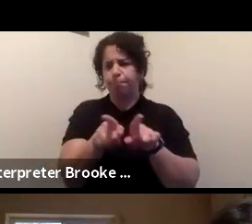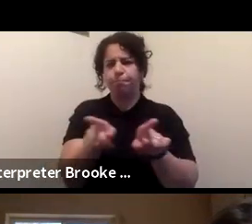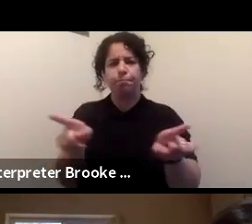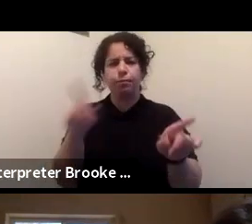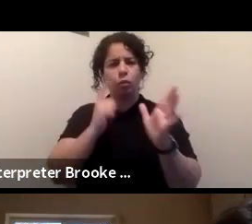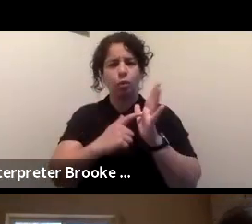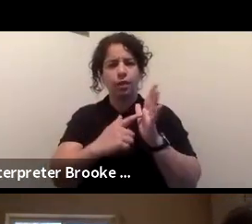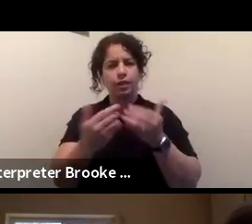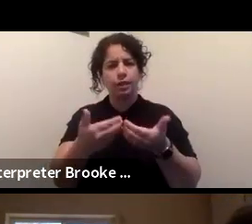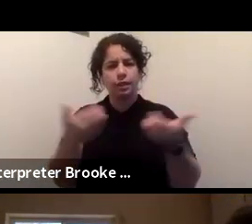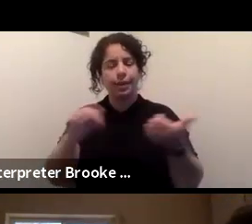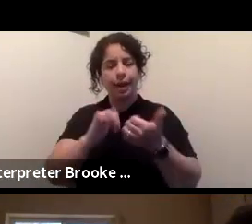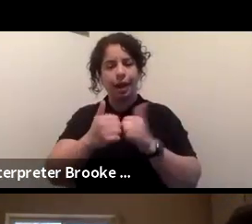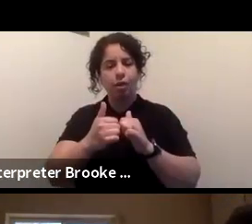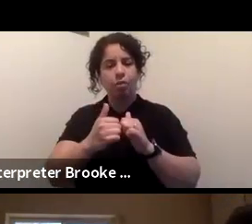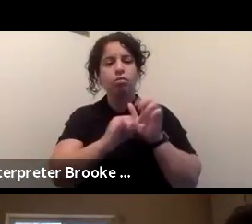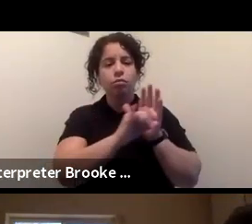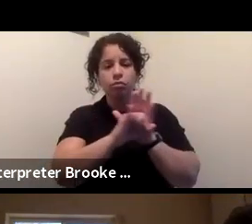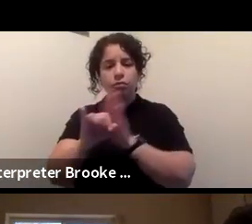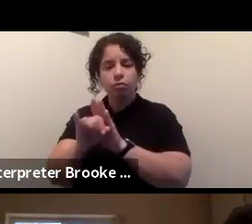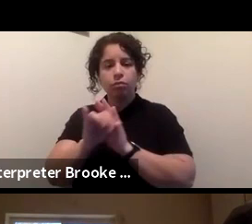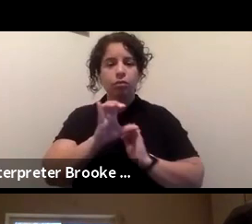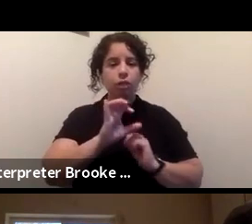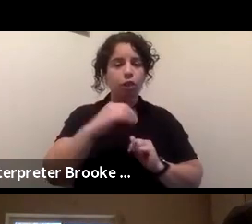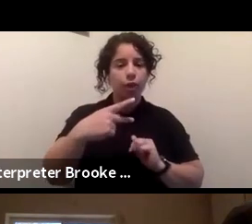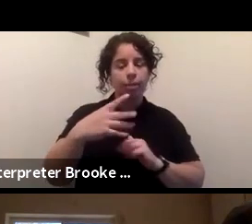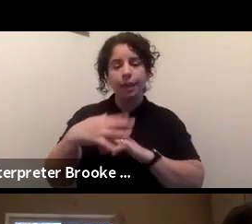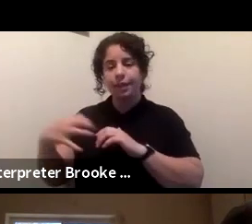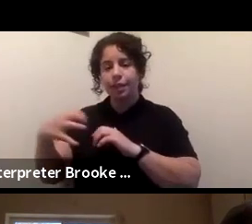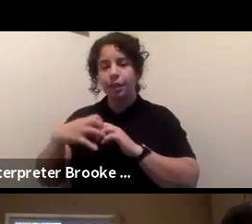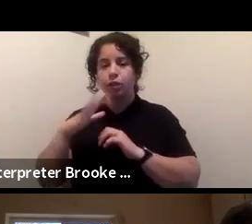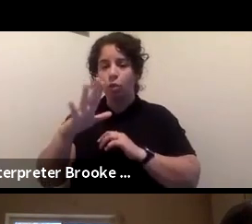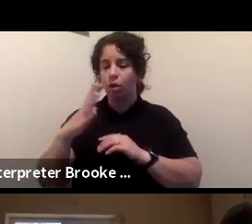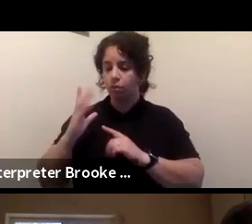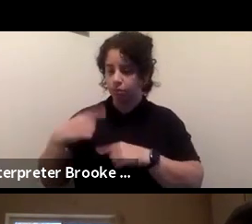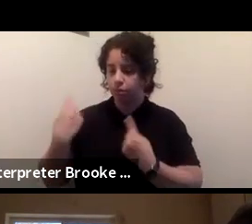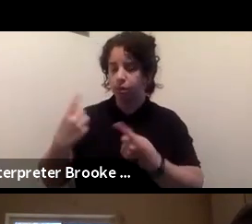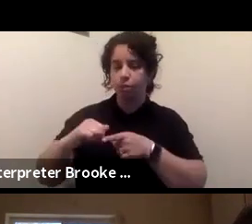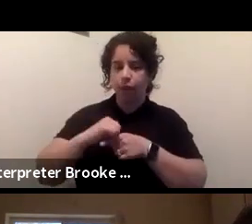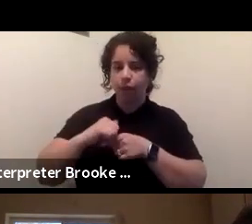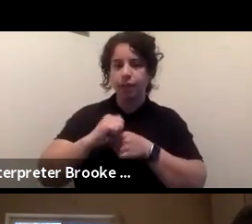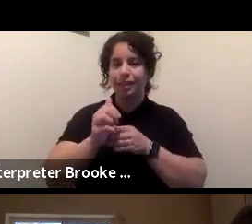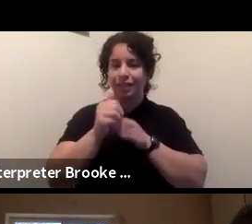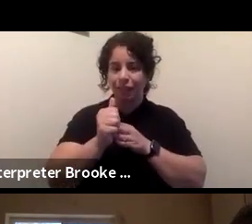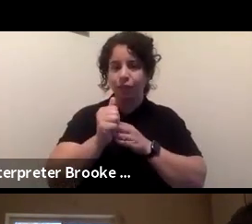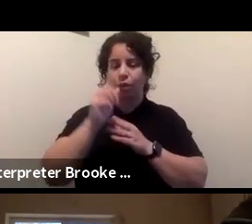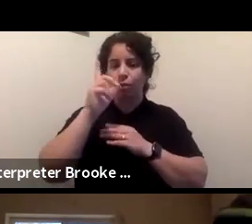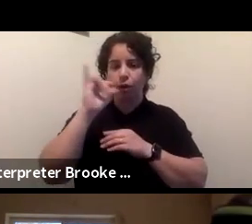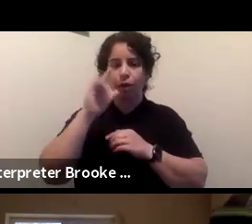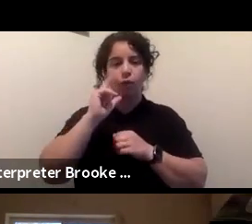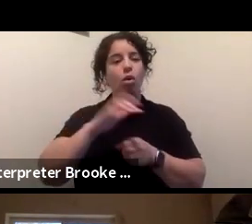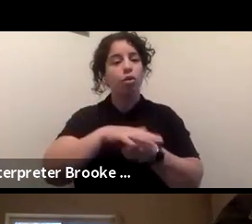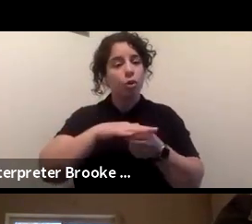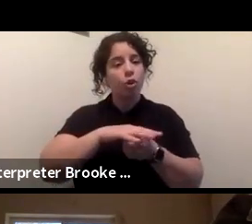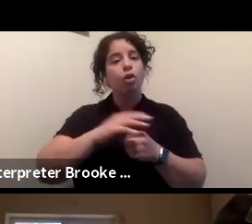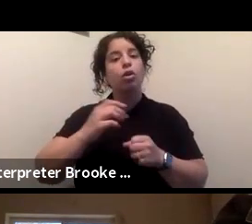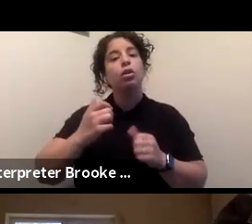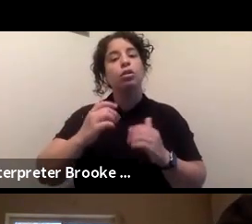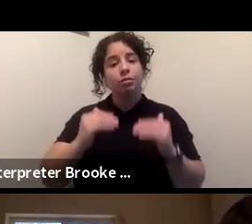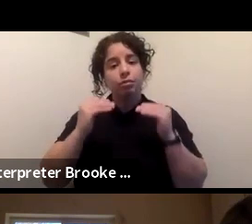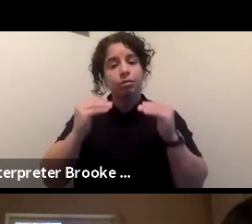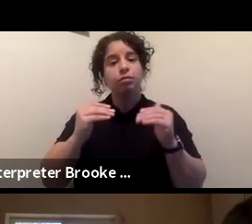amplify Crip and Indigenous aesthetics, ethics, practices, and leadership in our local, national, and